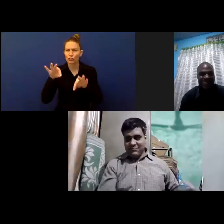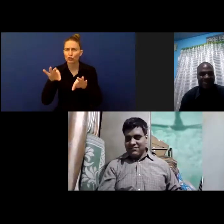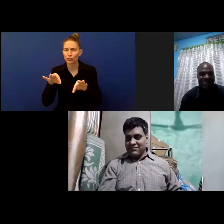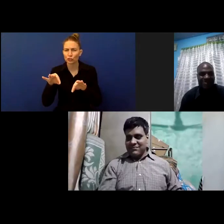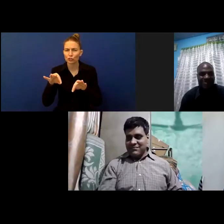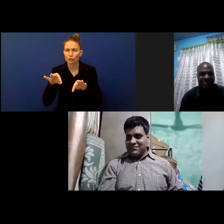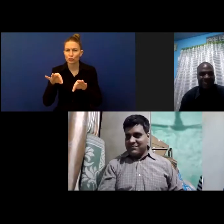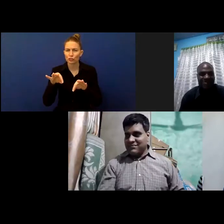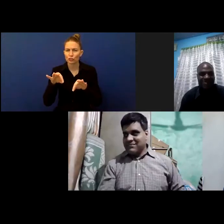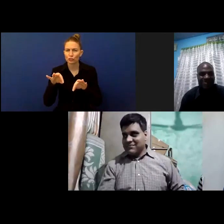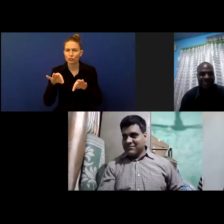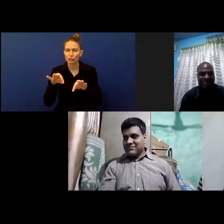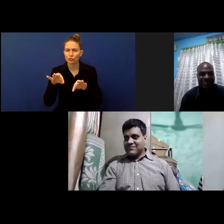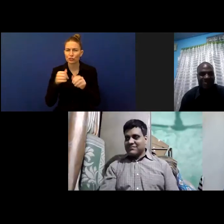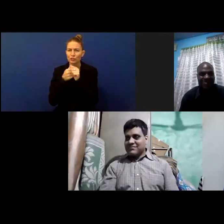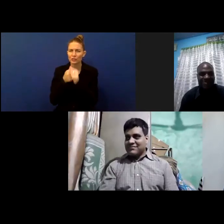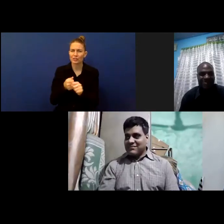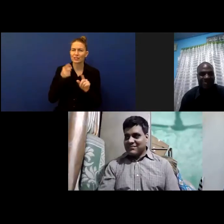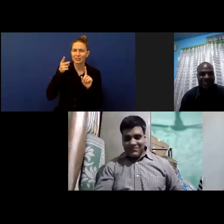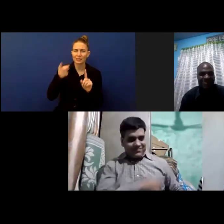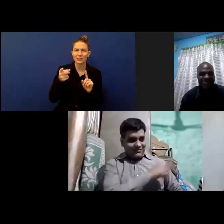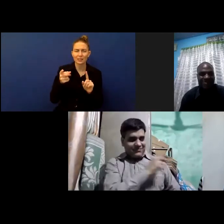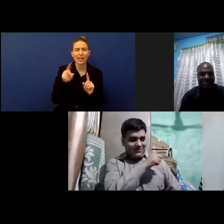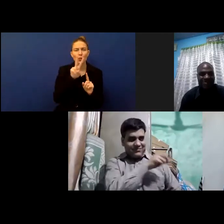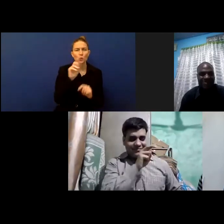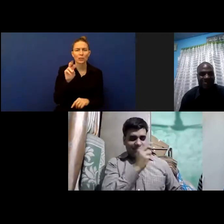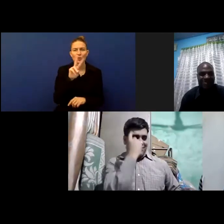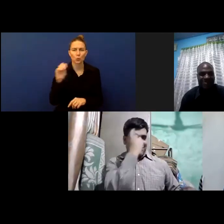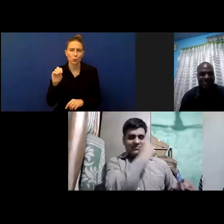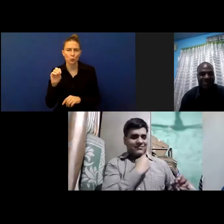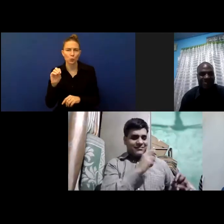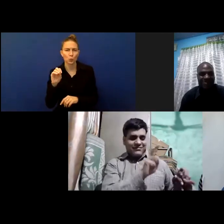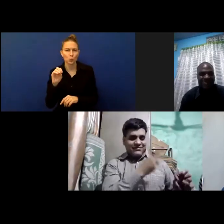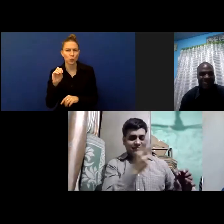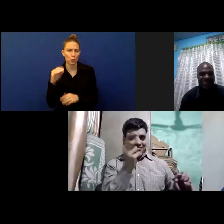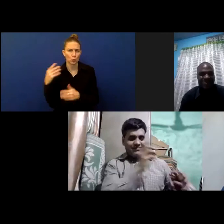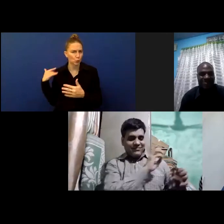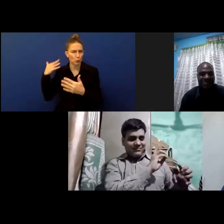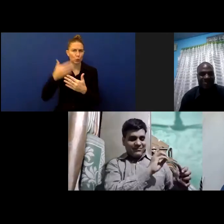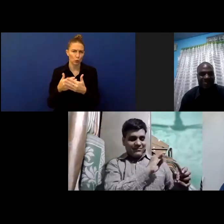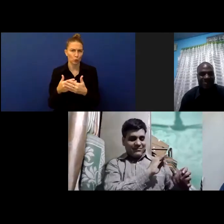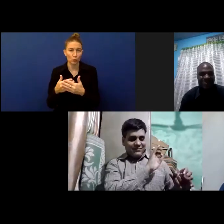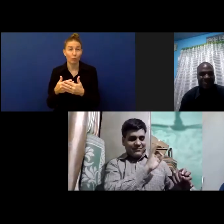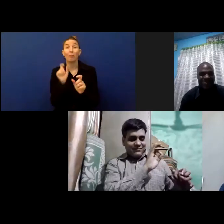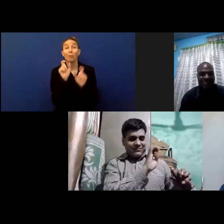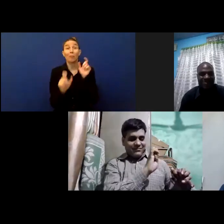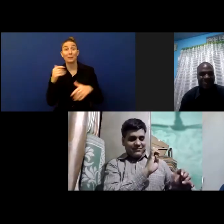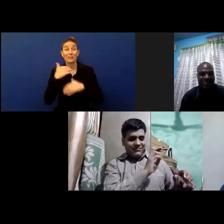is the research program we have been running with many organizations for persons with disabilities around the world. This